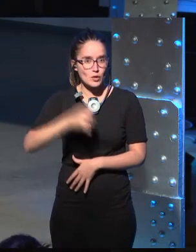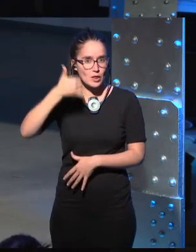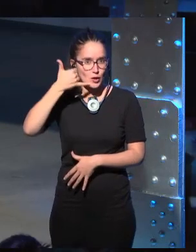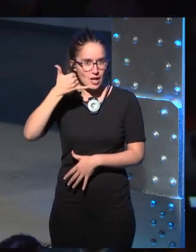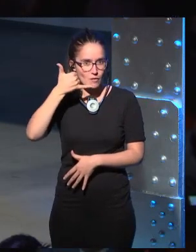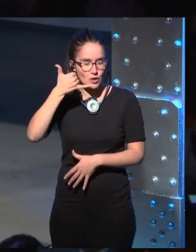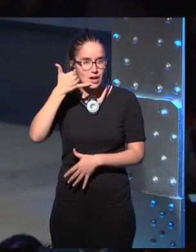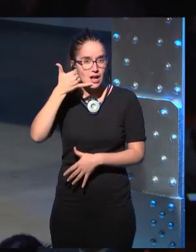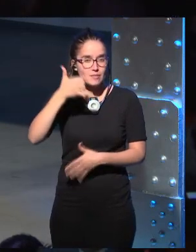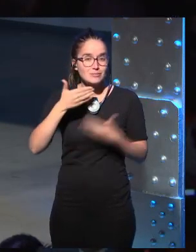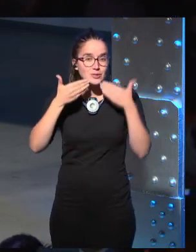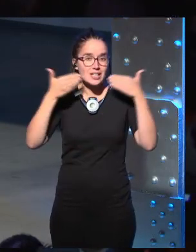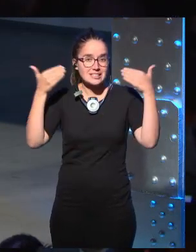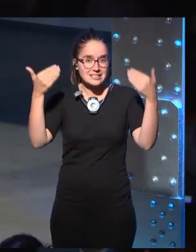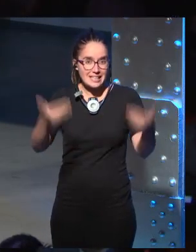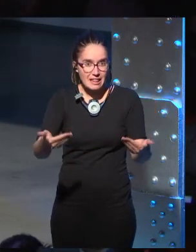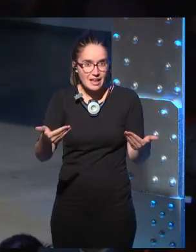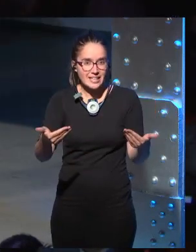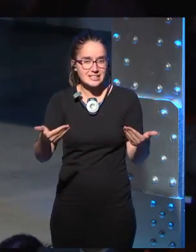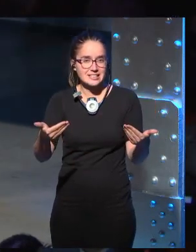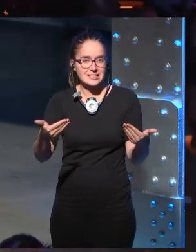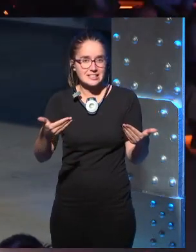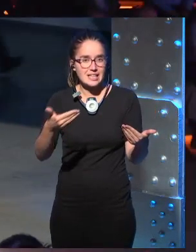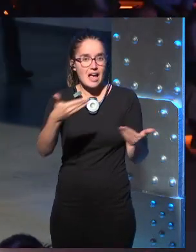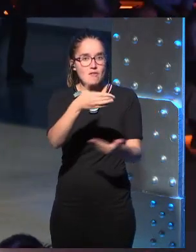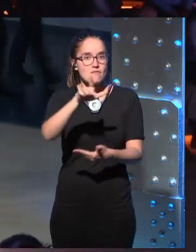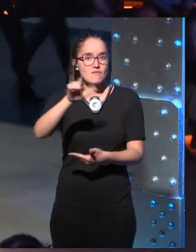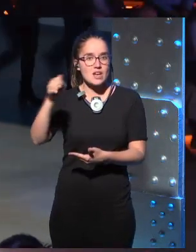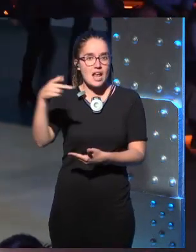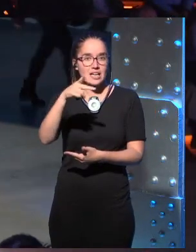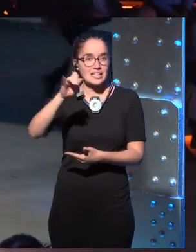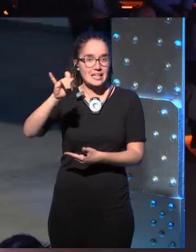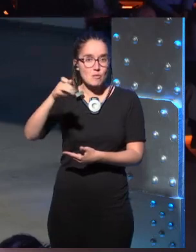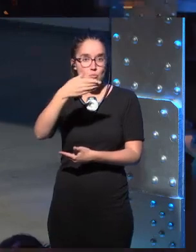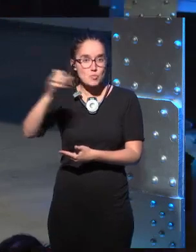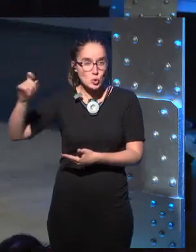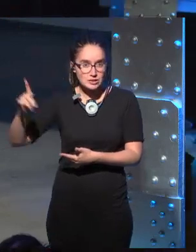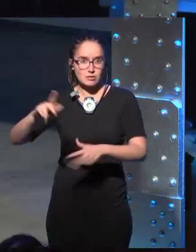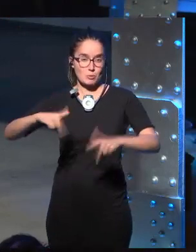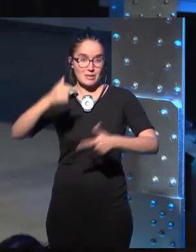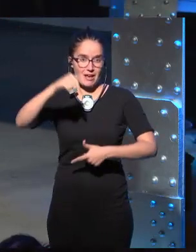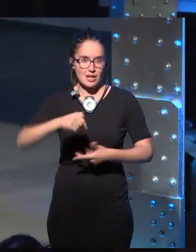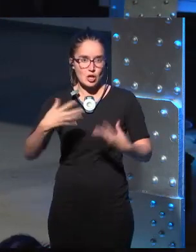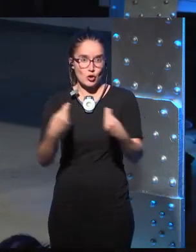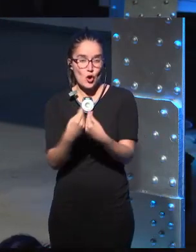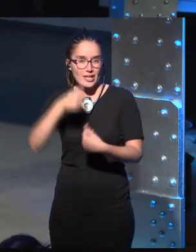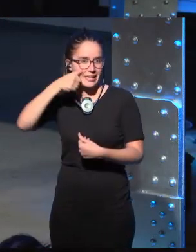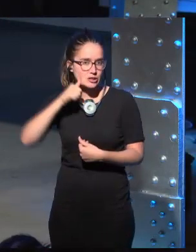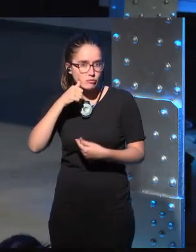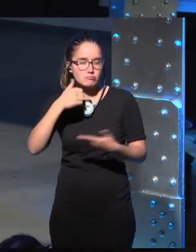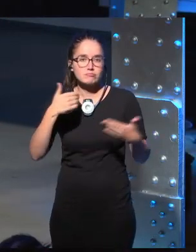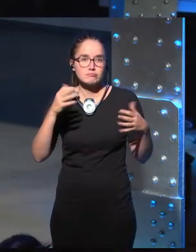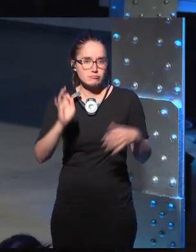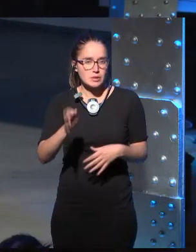this session at Fundación Telefónica. We're delighted to have you here, and thanks to Blackie Books